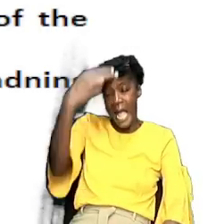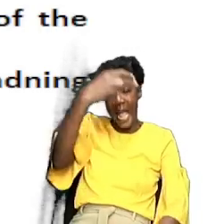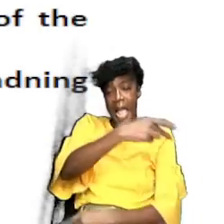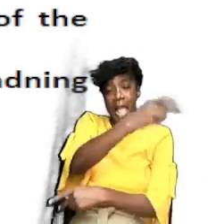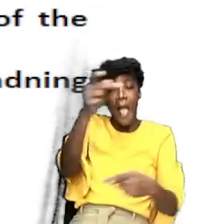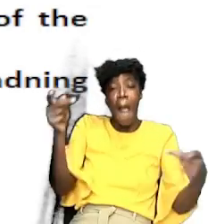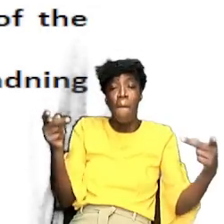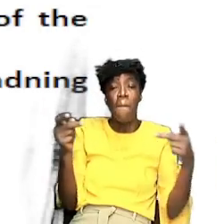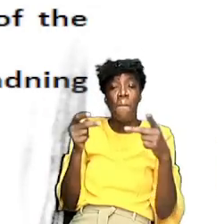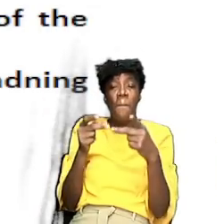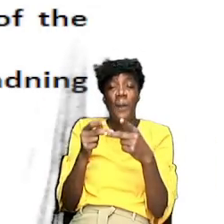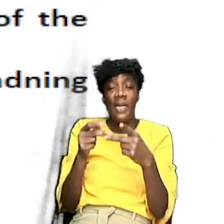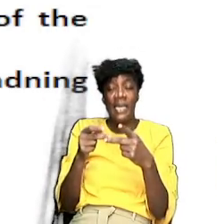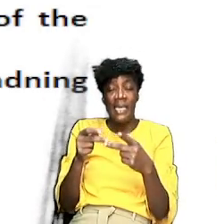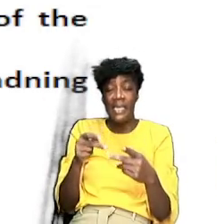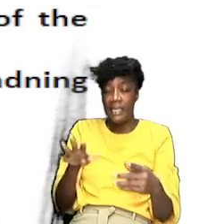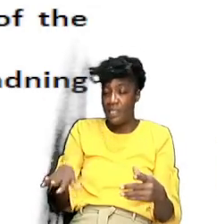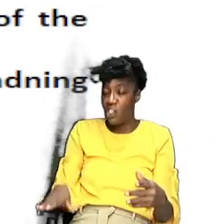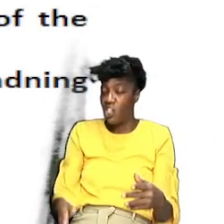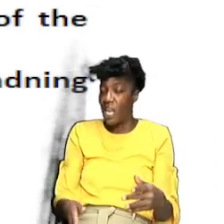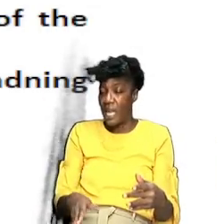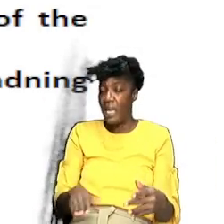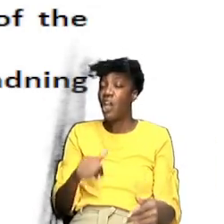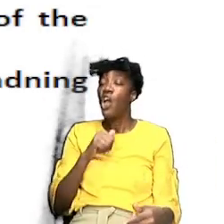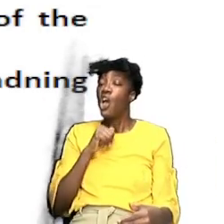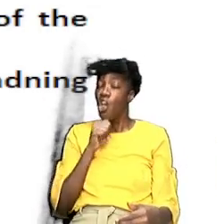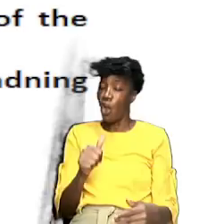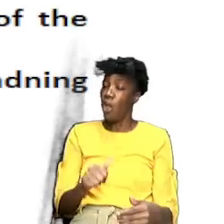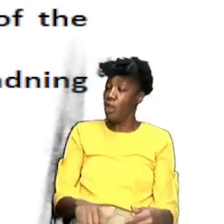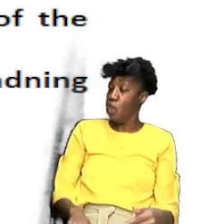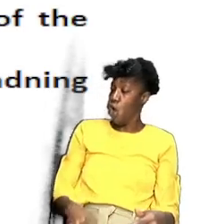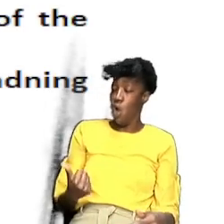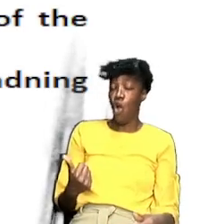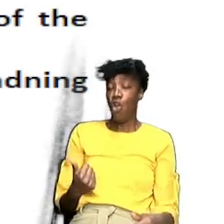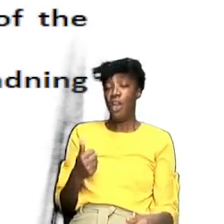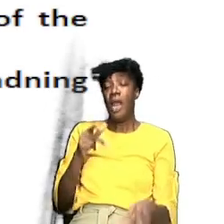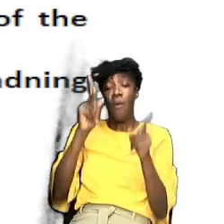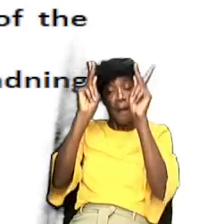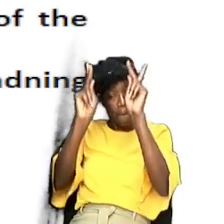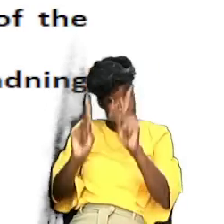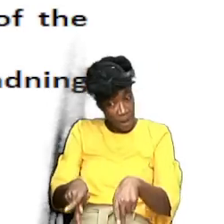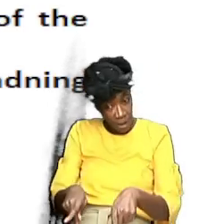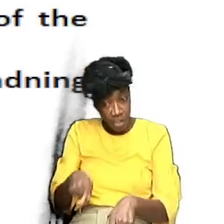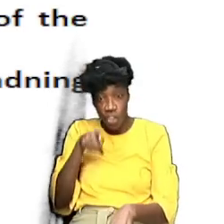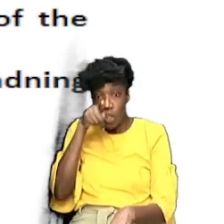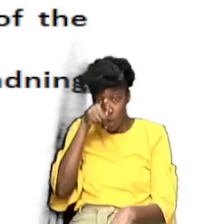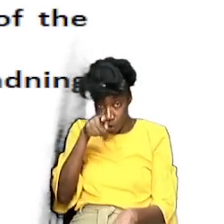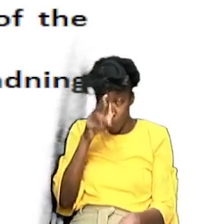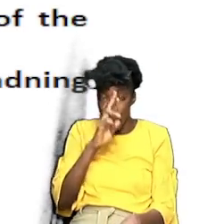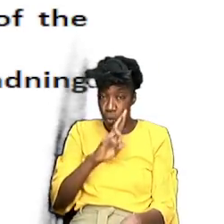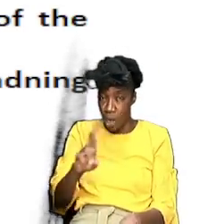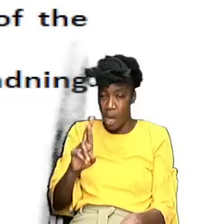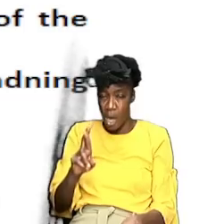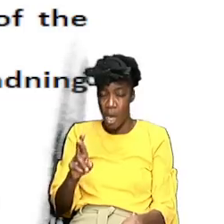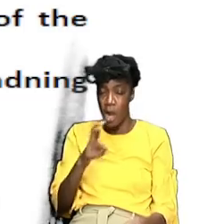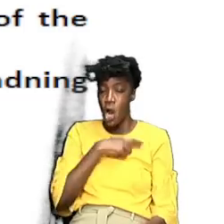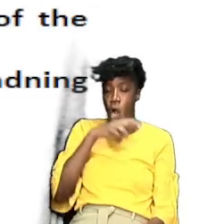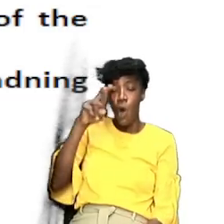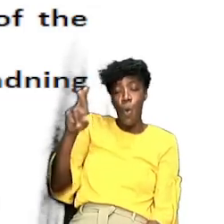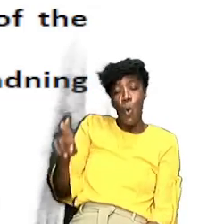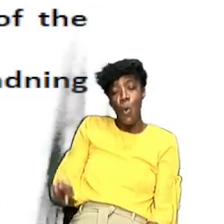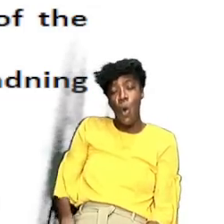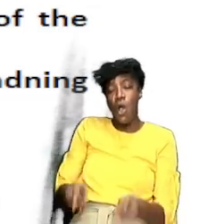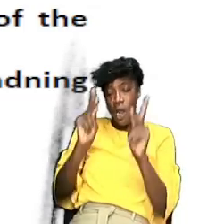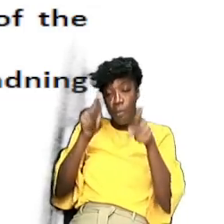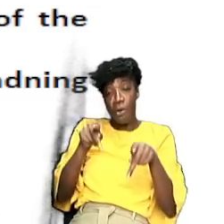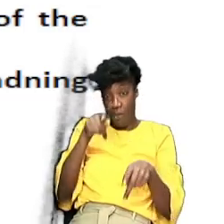God. Praise God. You are not an ordinary person. Praise God. You are a royal person. You have